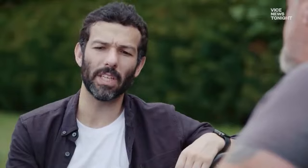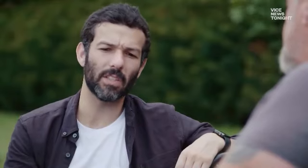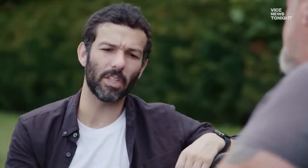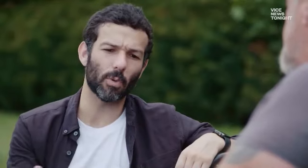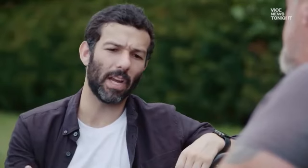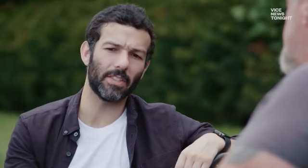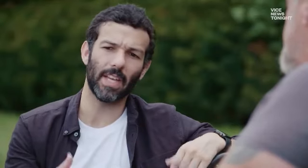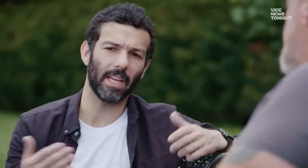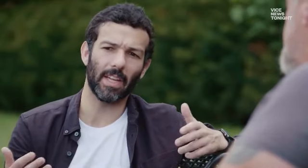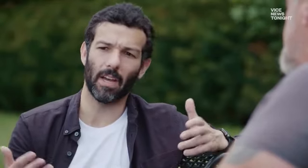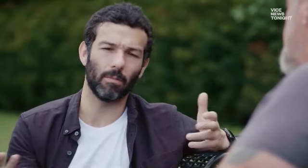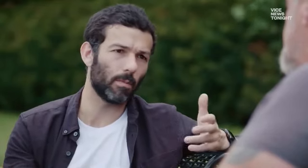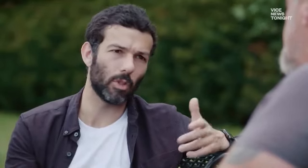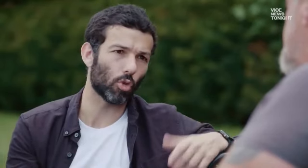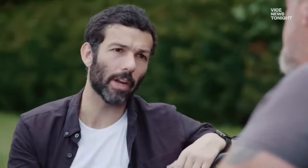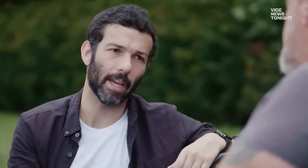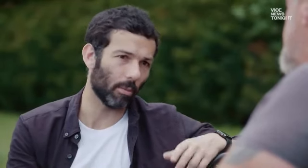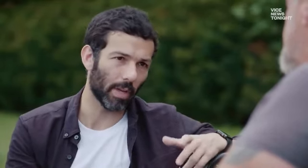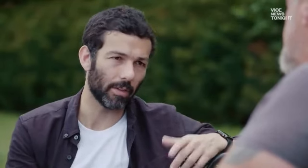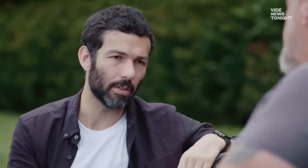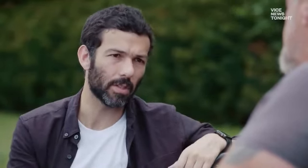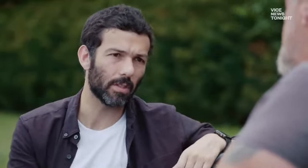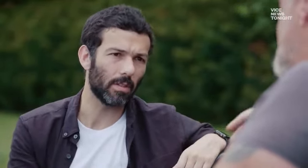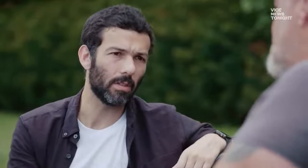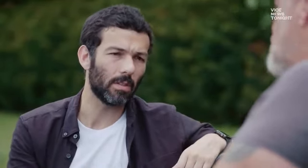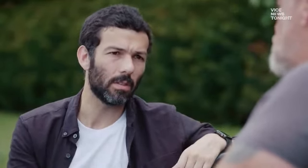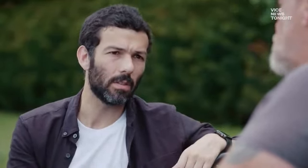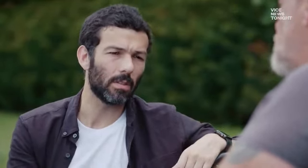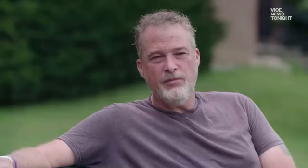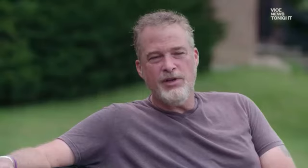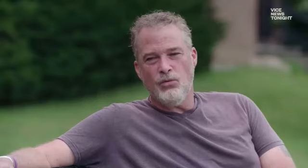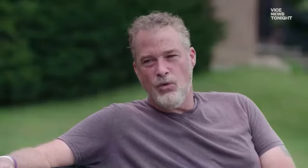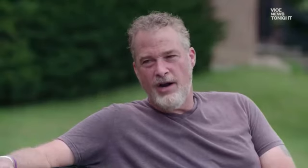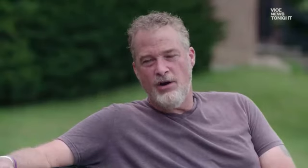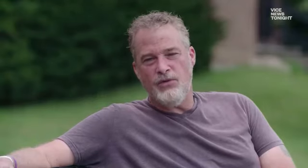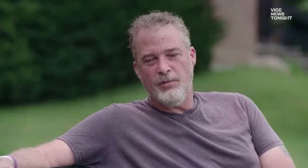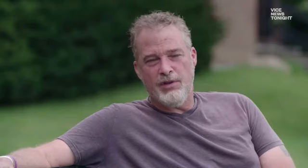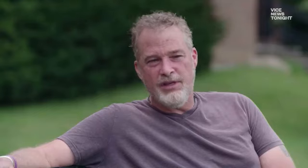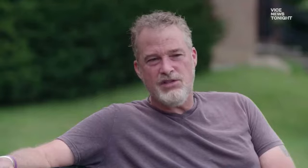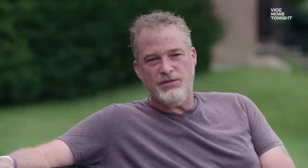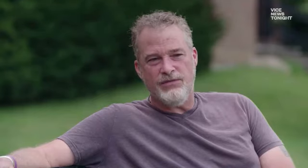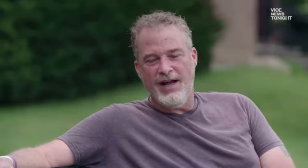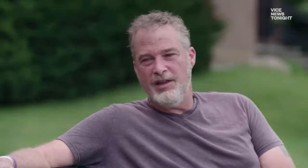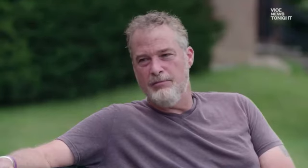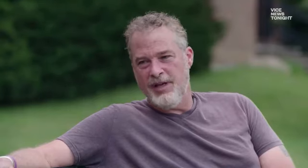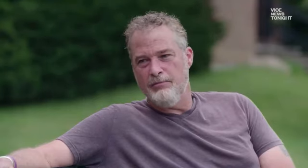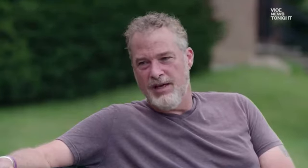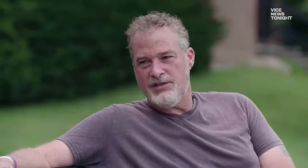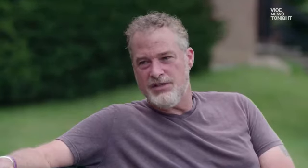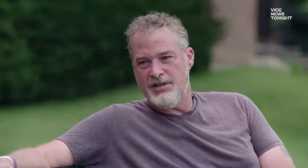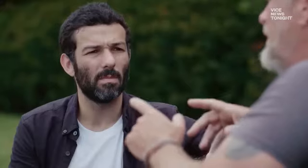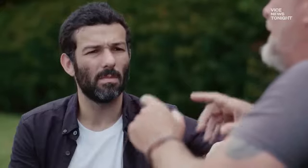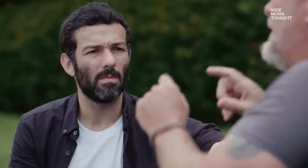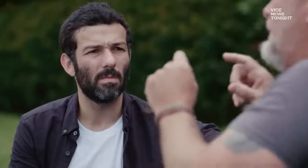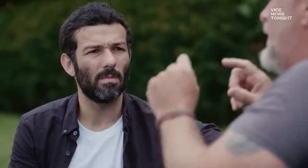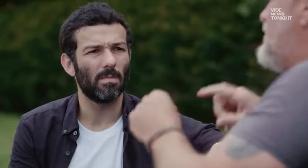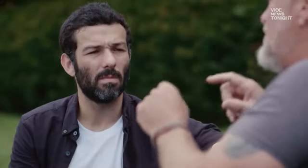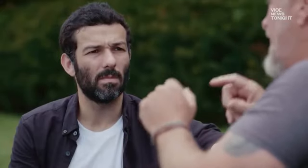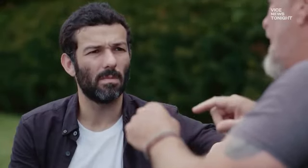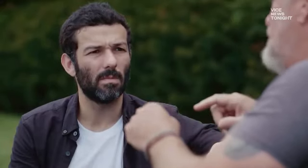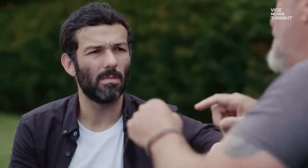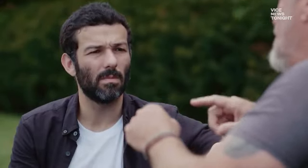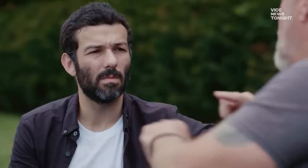are police in these raids taking down drug kingpins? It's extremely rare for the police to find the big bust.